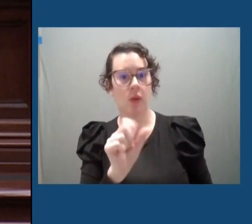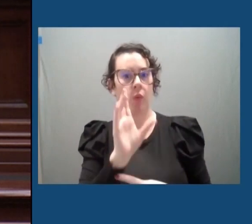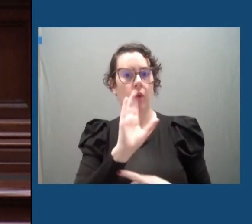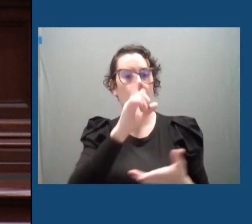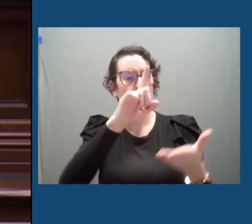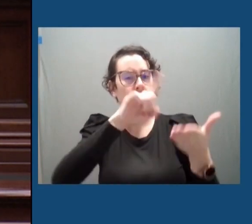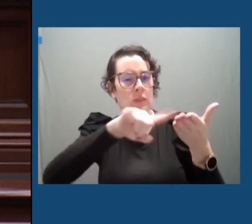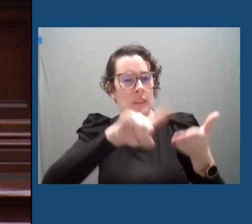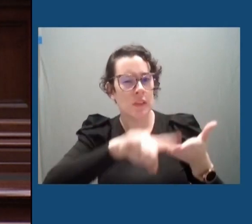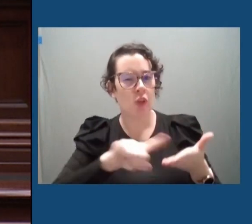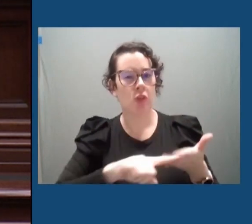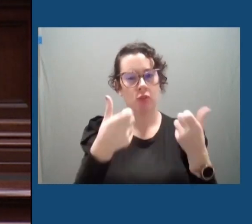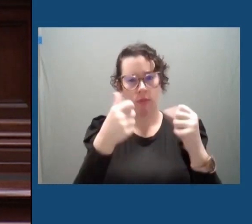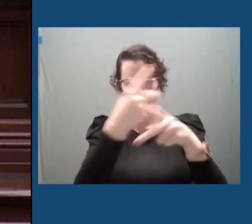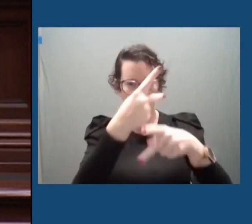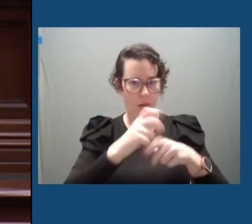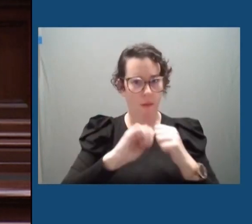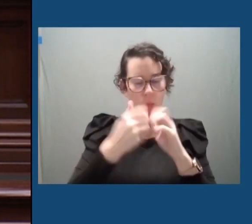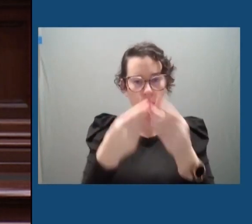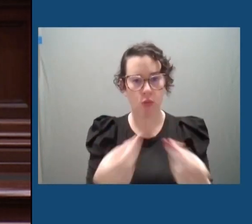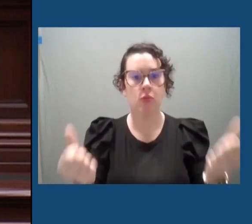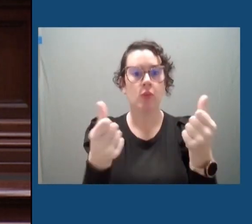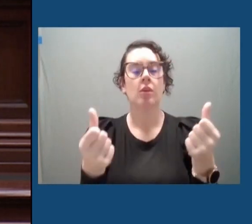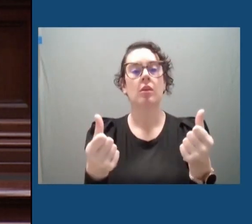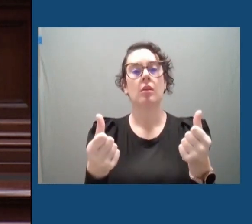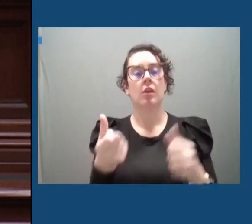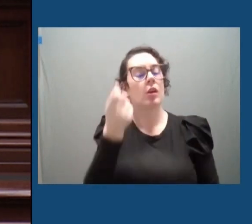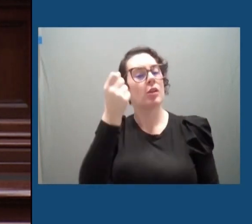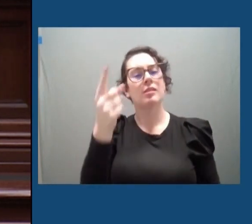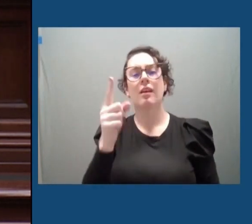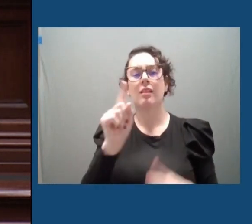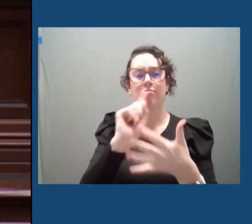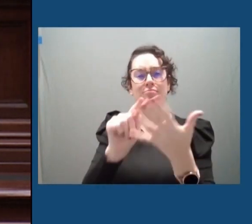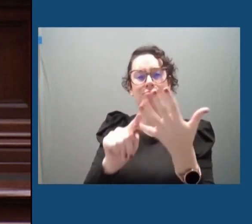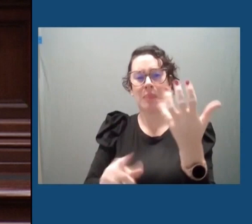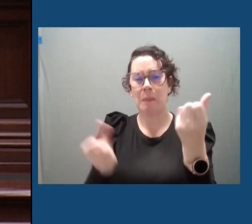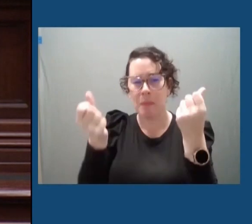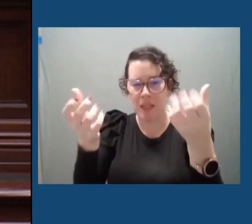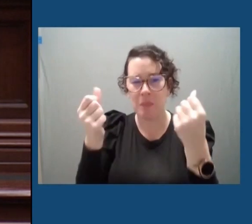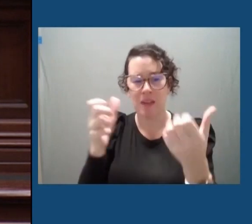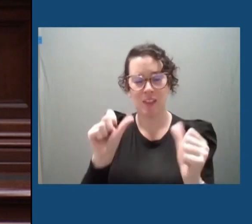While we address countless challenges with